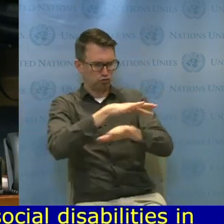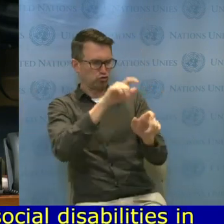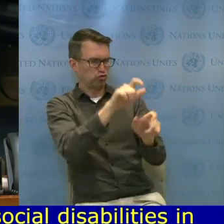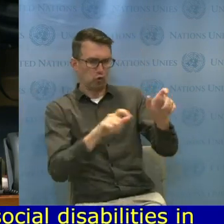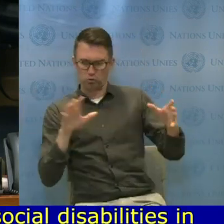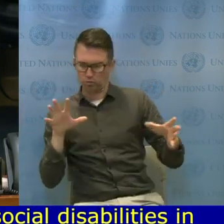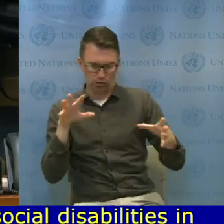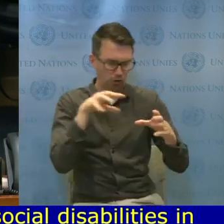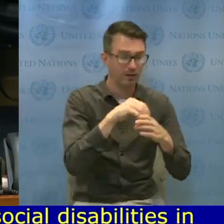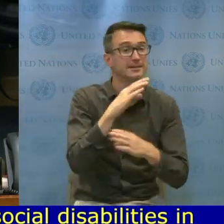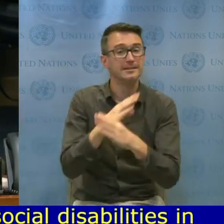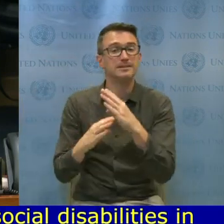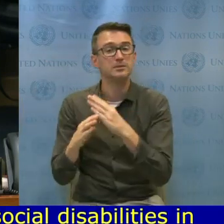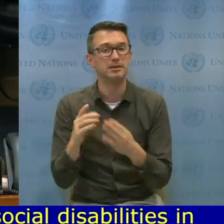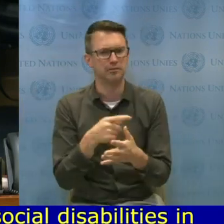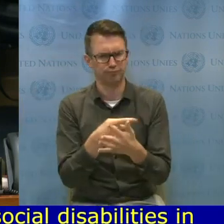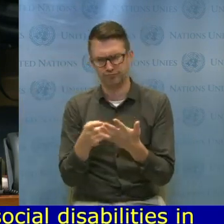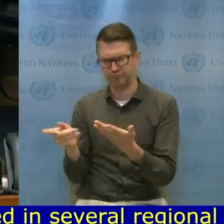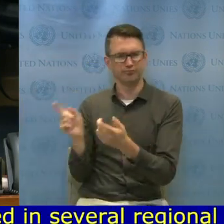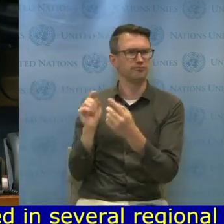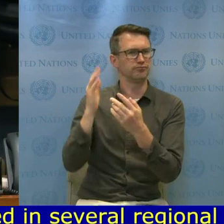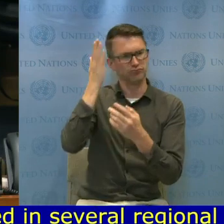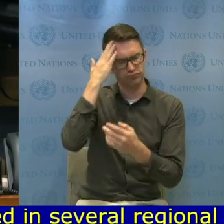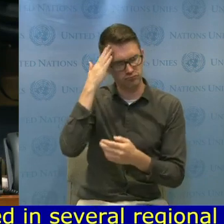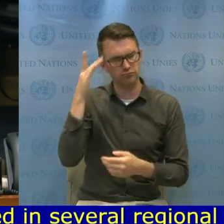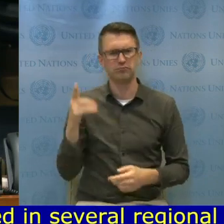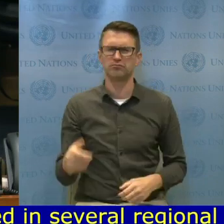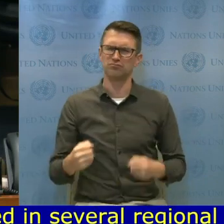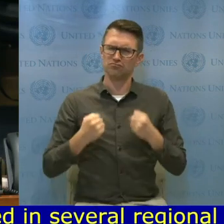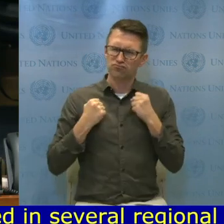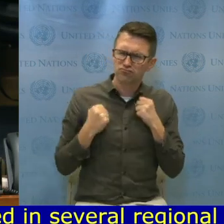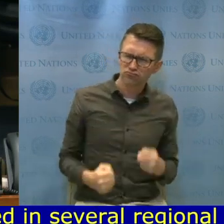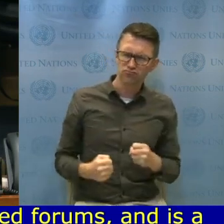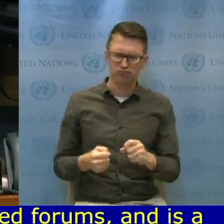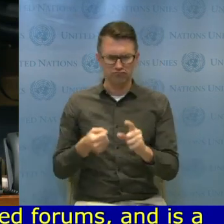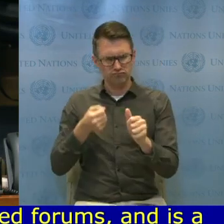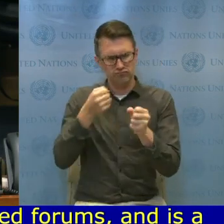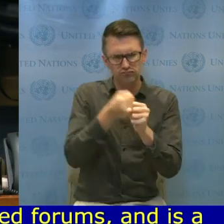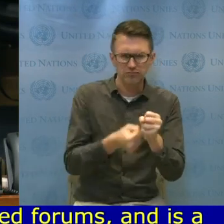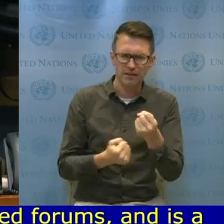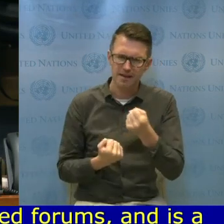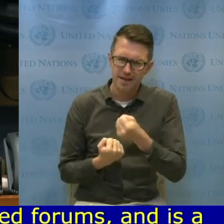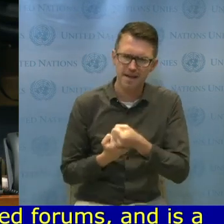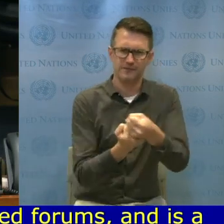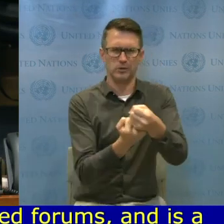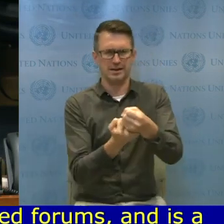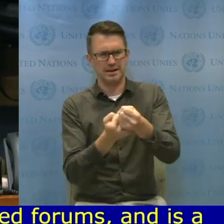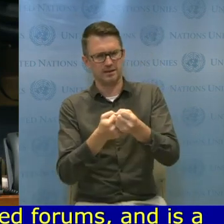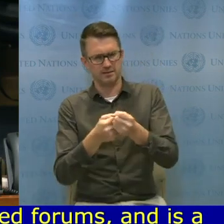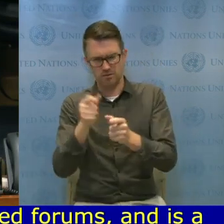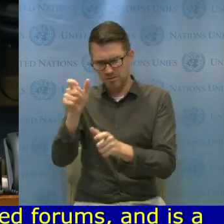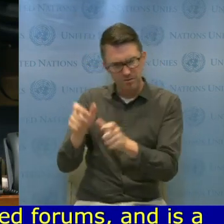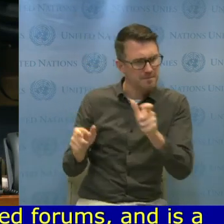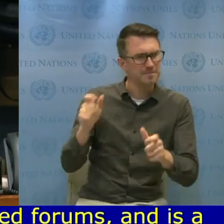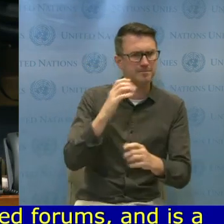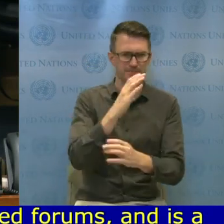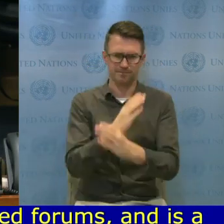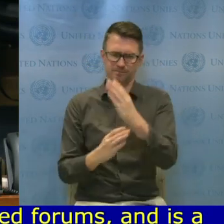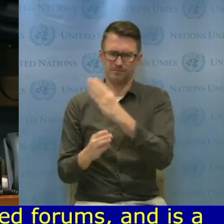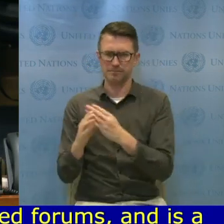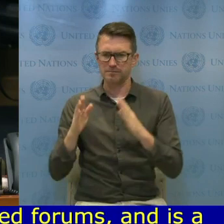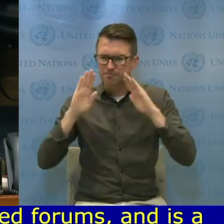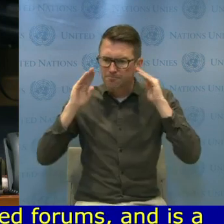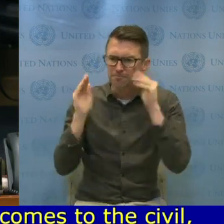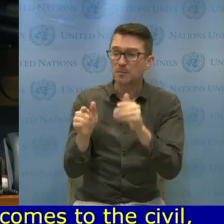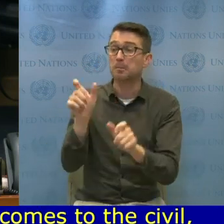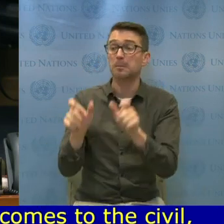when it comes to the civil political rights of persons with psychosocial disabilities in the Asian region. She has earned the